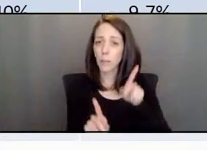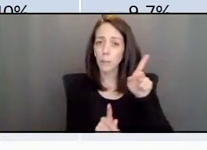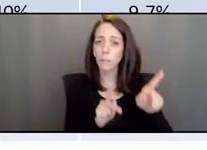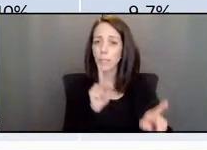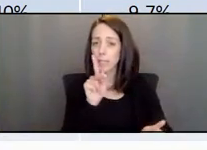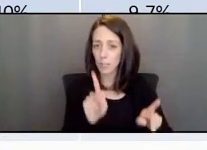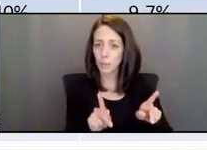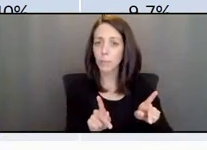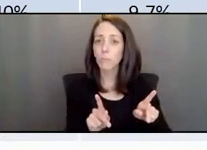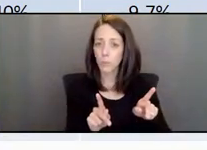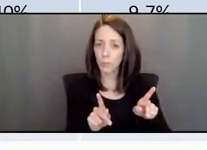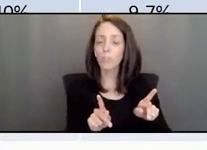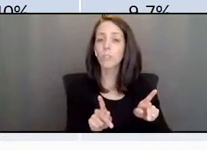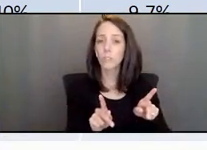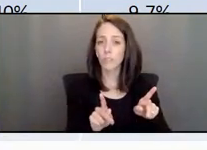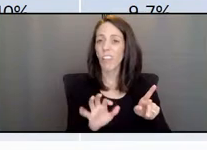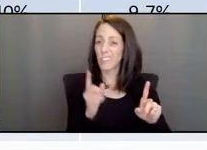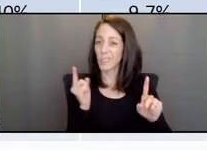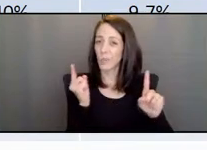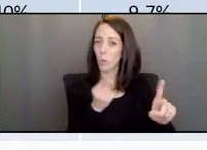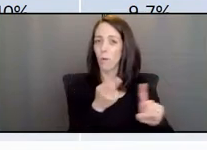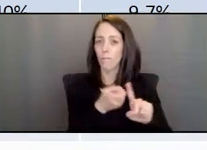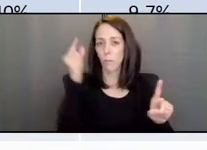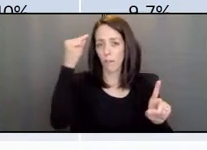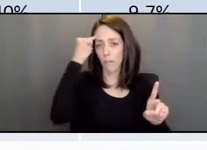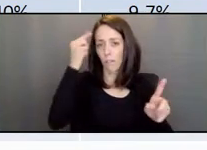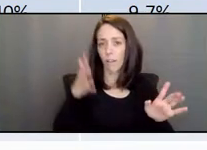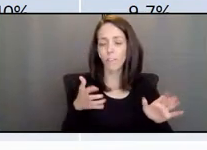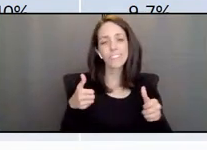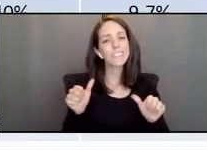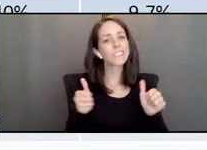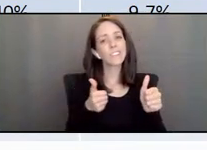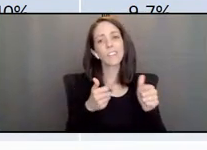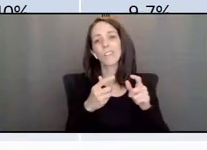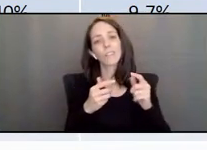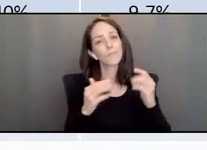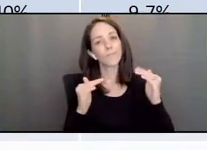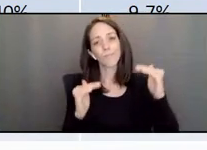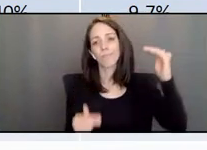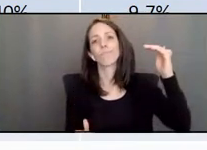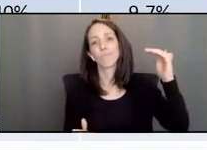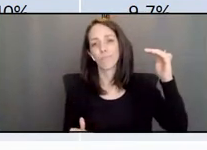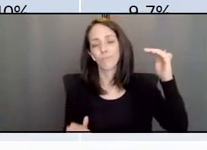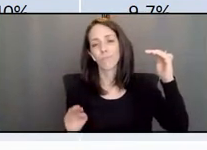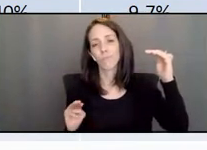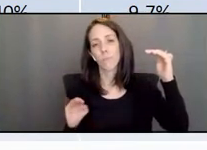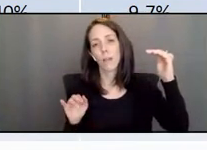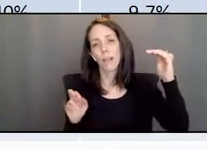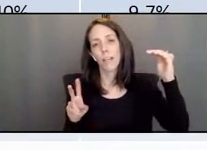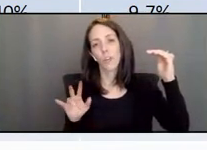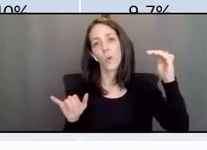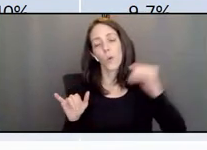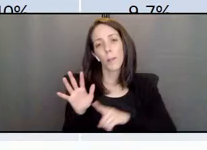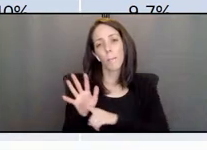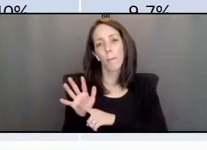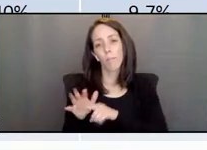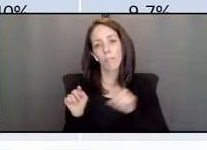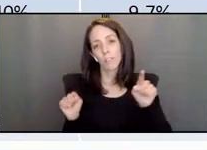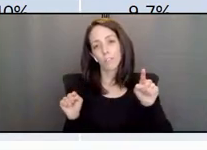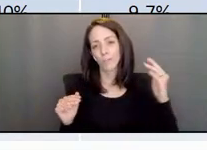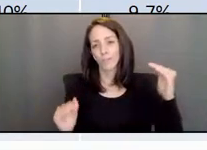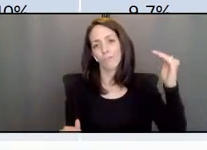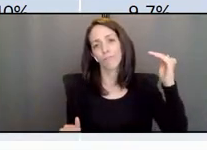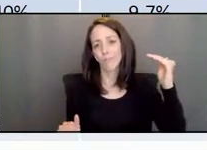single dose of vaccine, there continues to be a significant disparity within minority populations. And as we can see here, most strikingly among